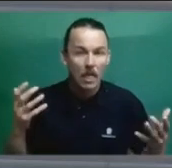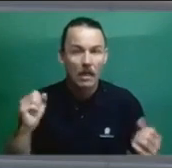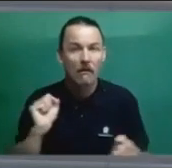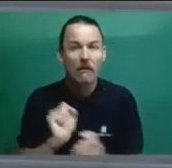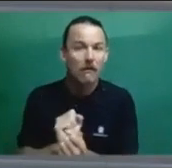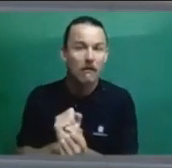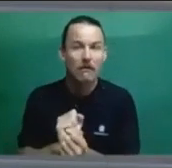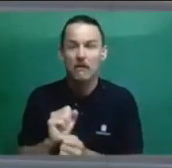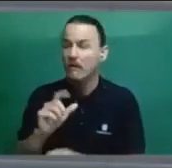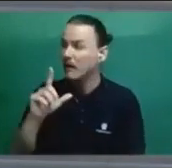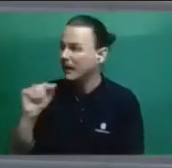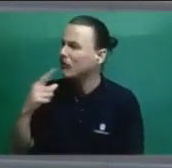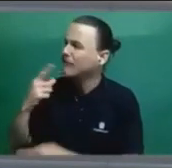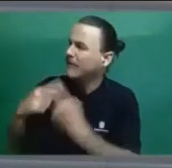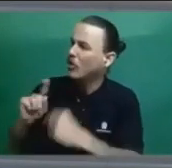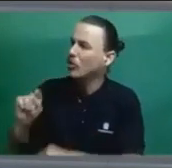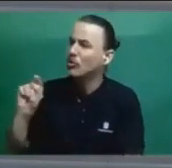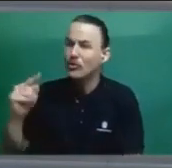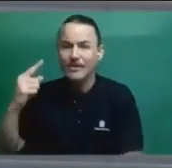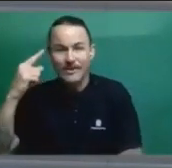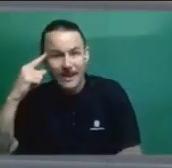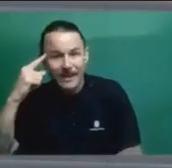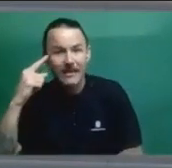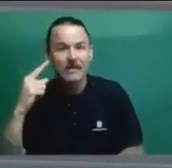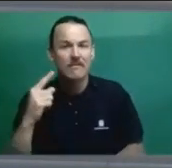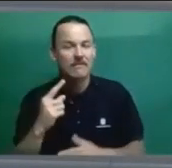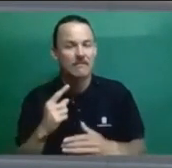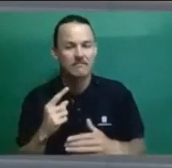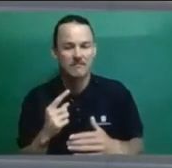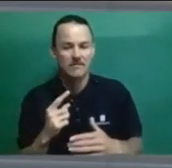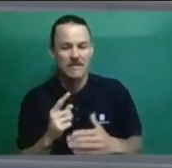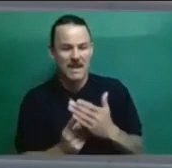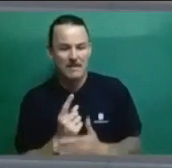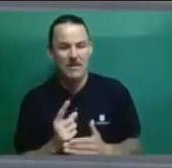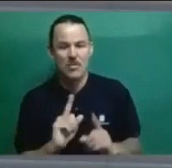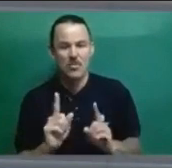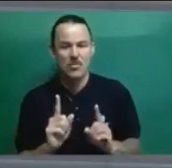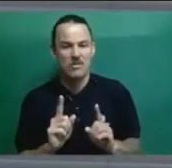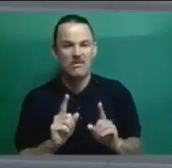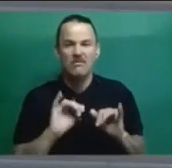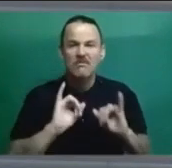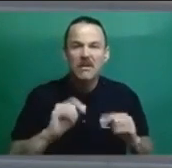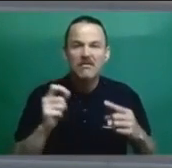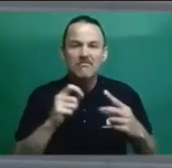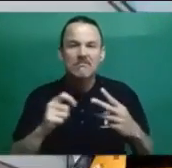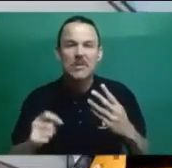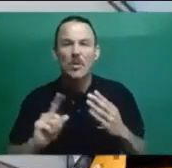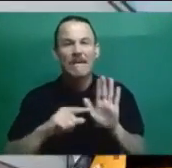and were they in line with what you would have predicted when they were considered?